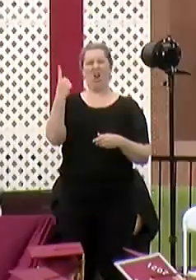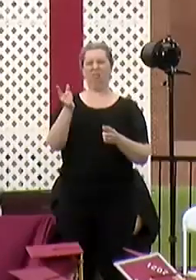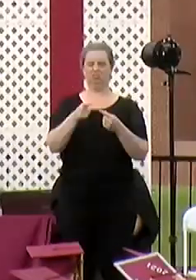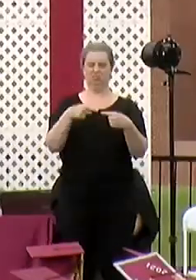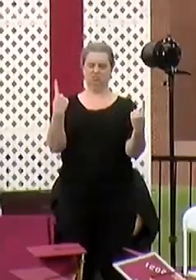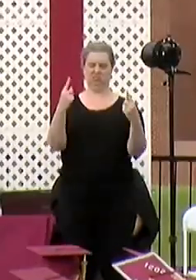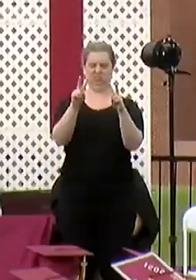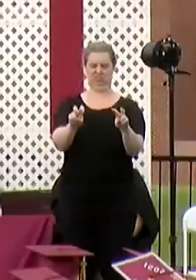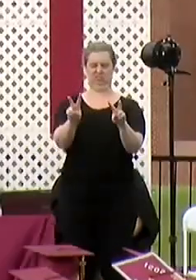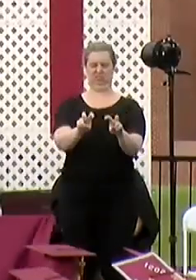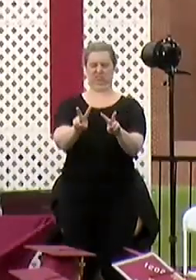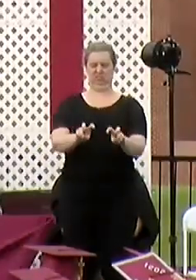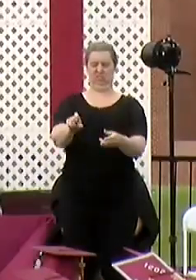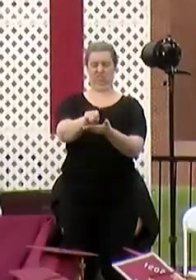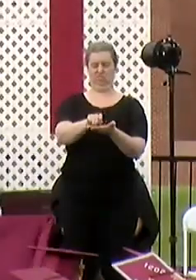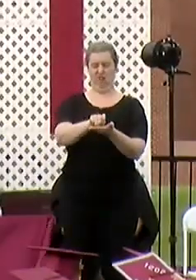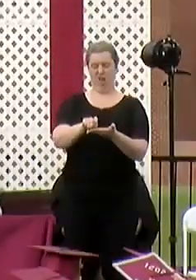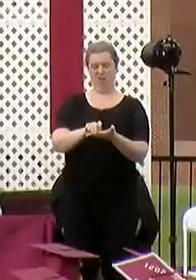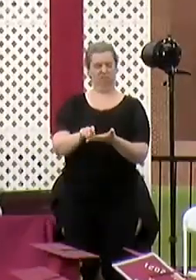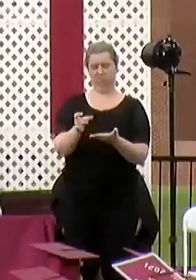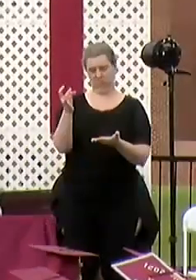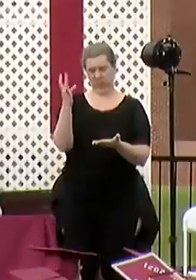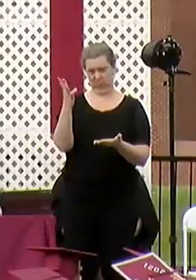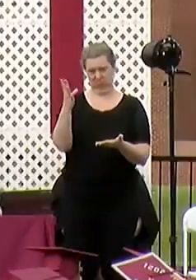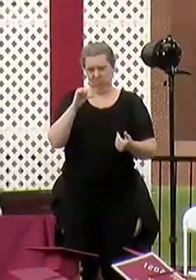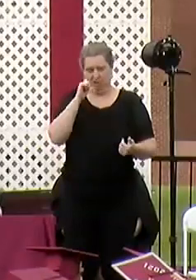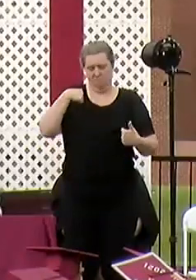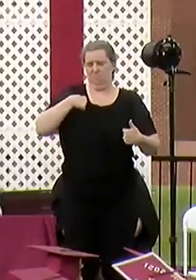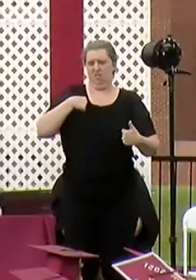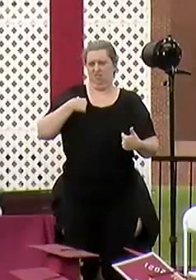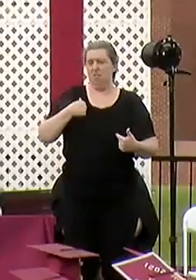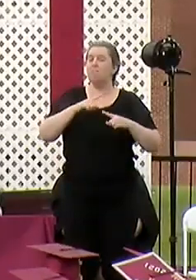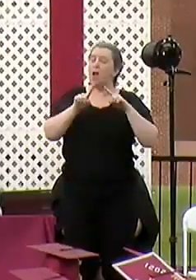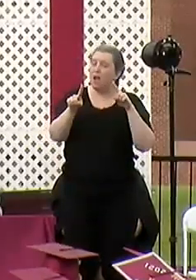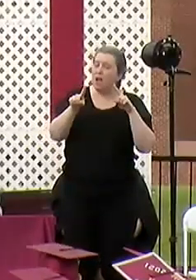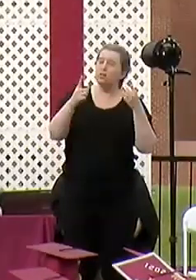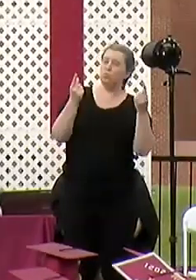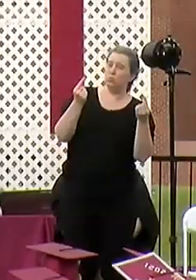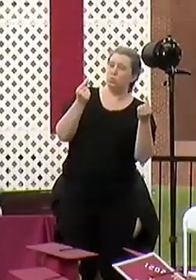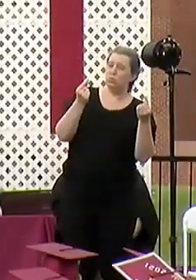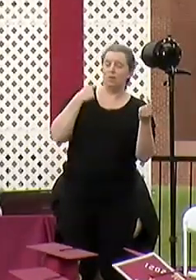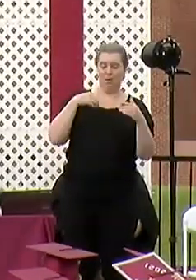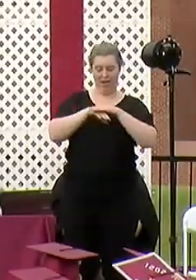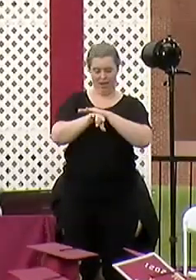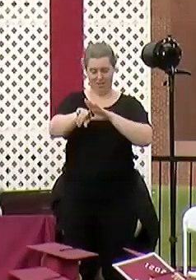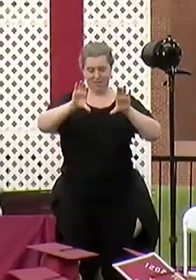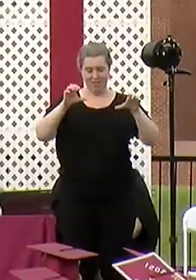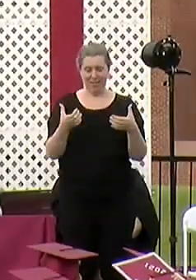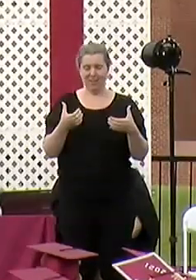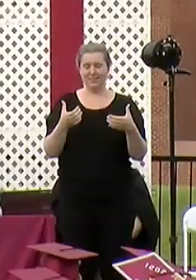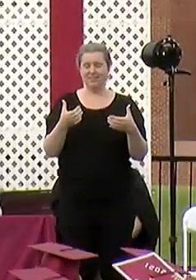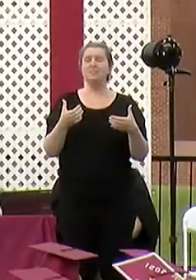analyzing literature and writing too, to be honest. I thought it just wasn't for me. However, that changed when I got into Mrs. Schaefer's